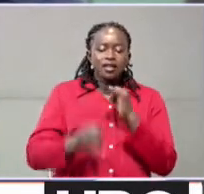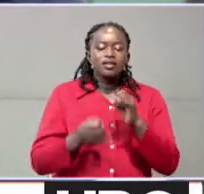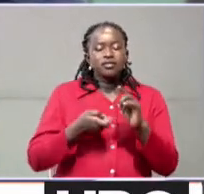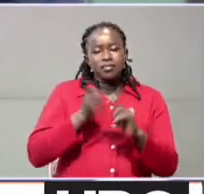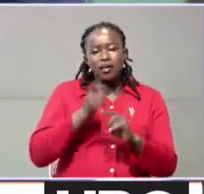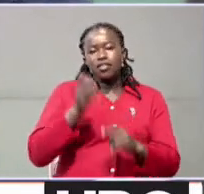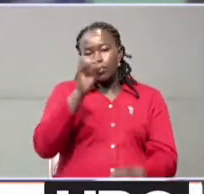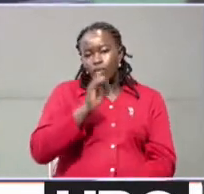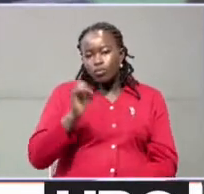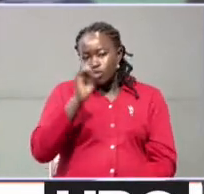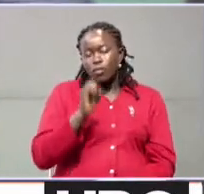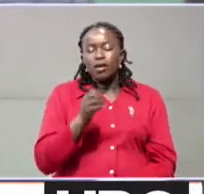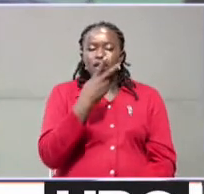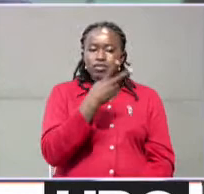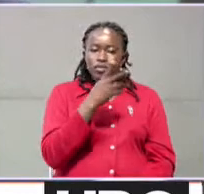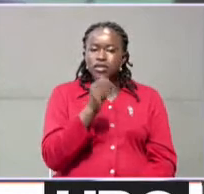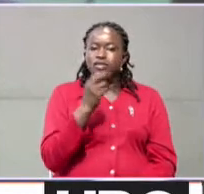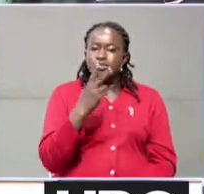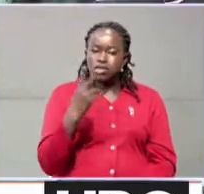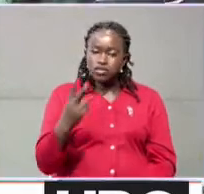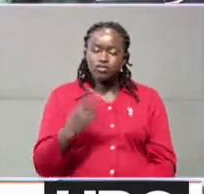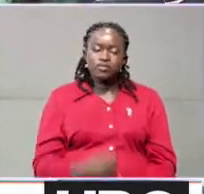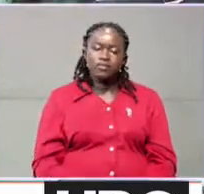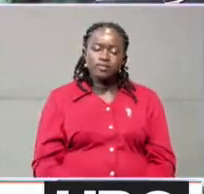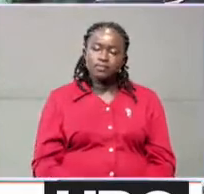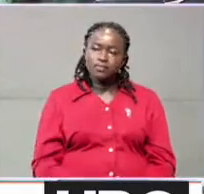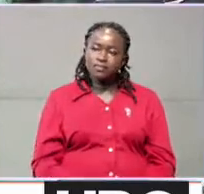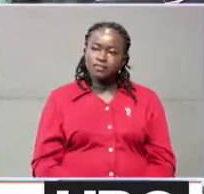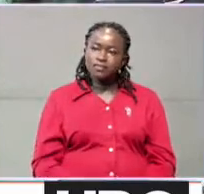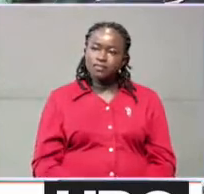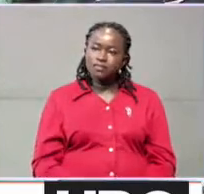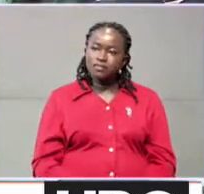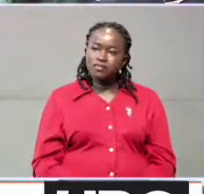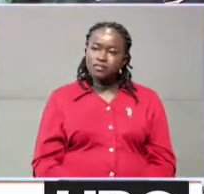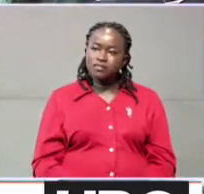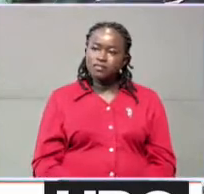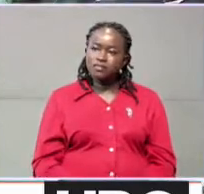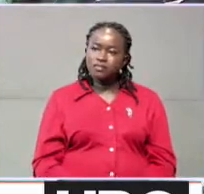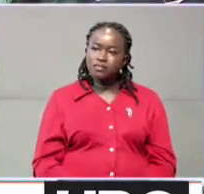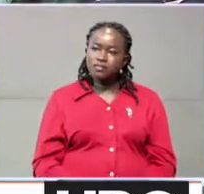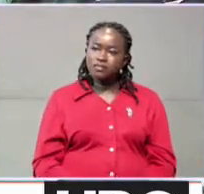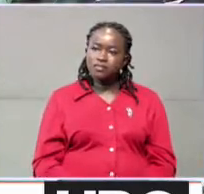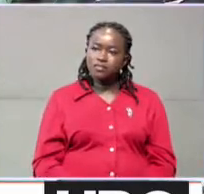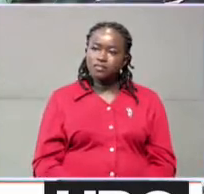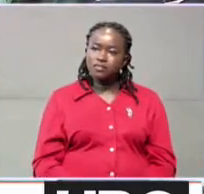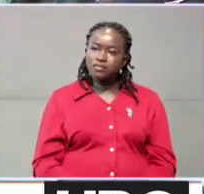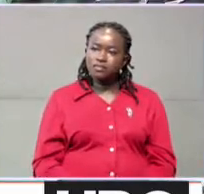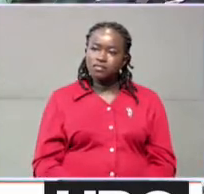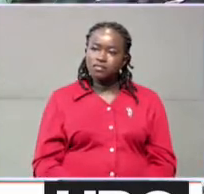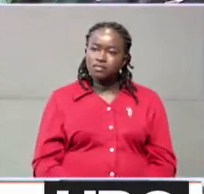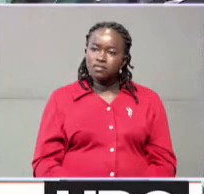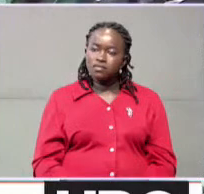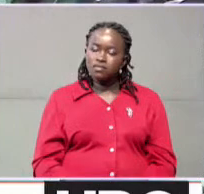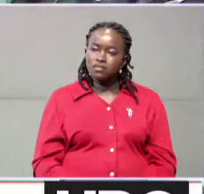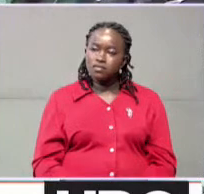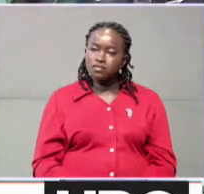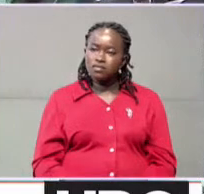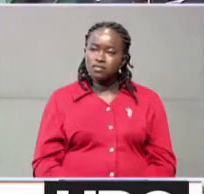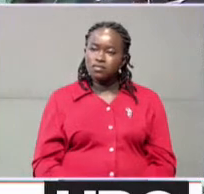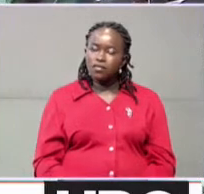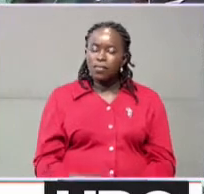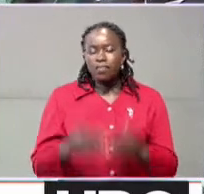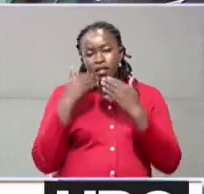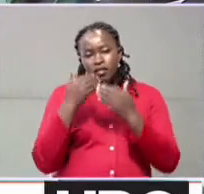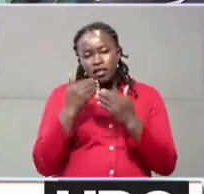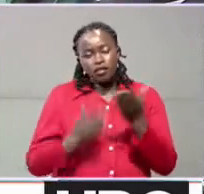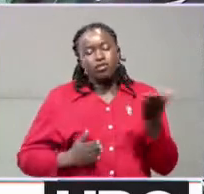2022. thank you i had a lot of honorable christians so let me just conclude with that thank you right honorable